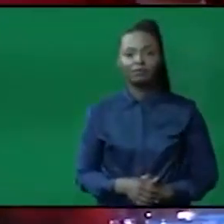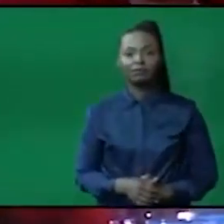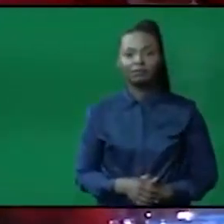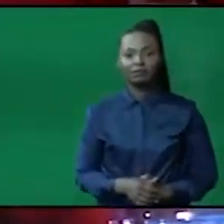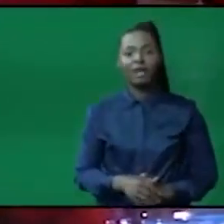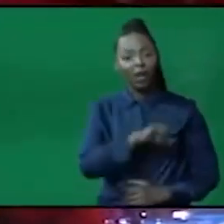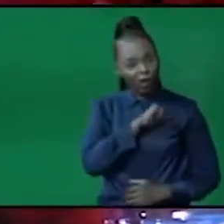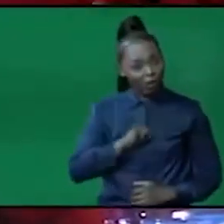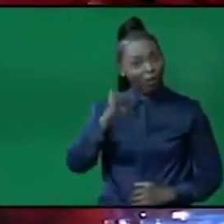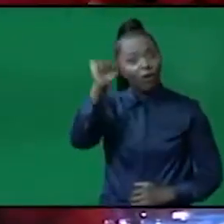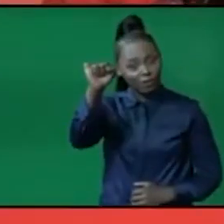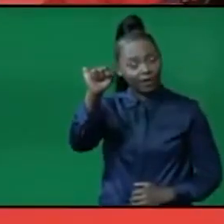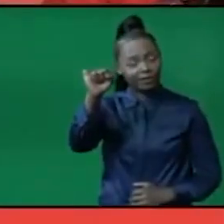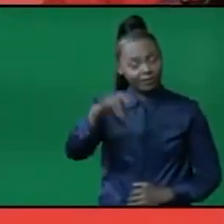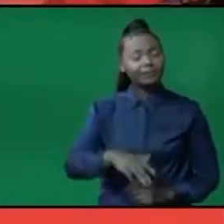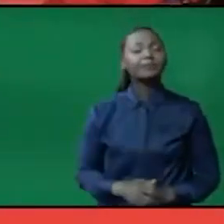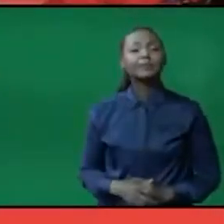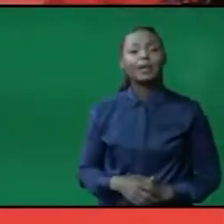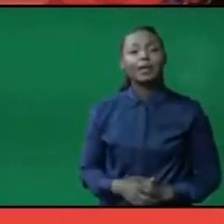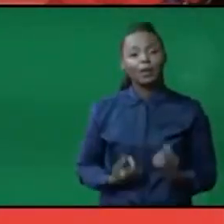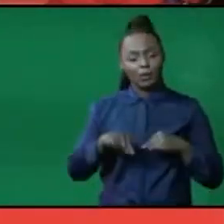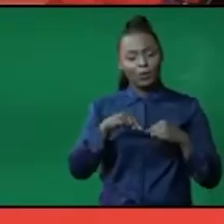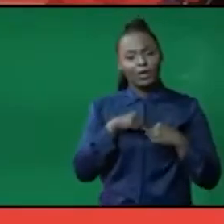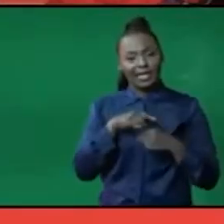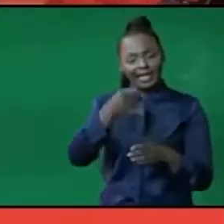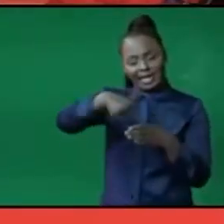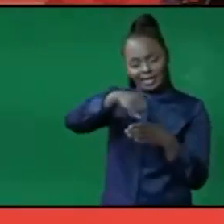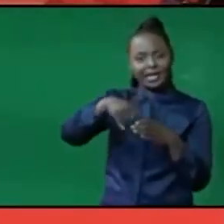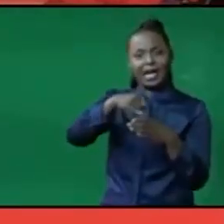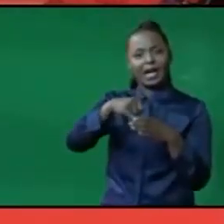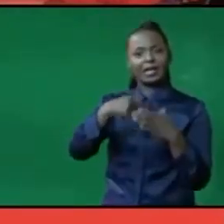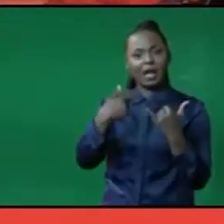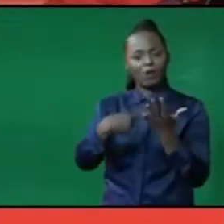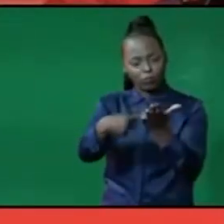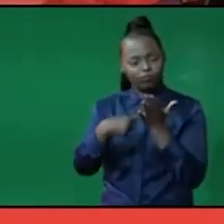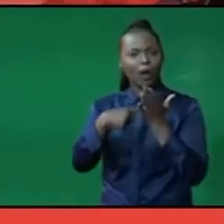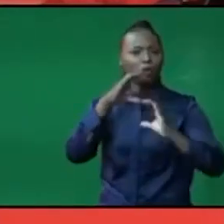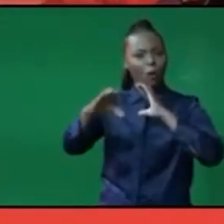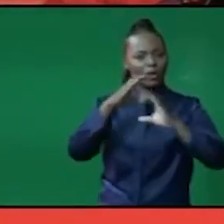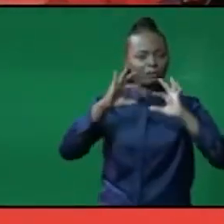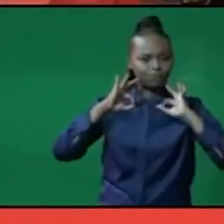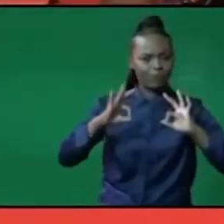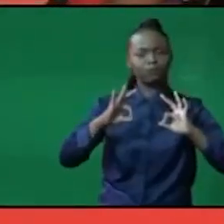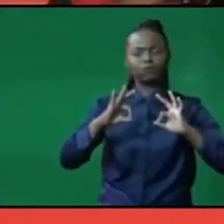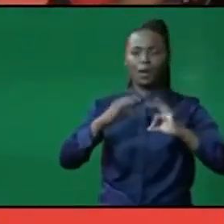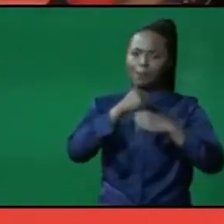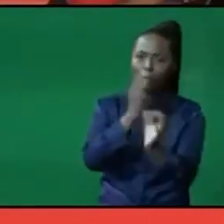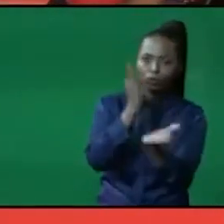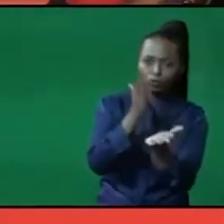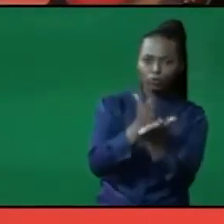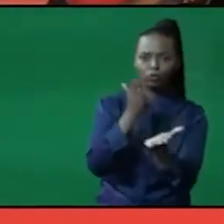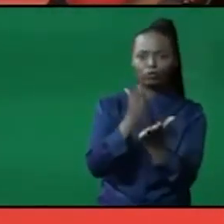Comrades, we are going to intensify our internal communication, strengthen our communication. We are going to make sure that